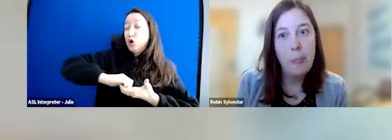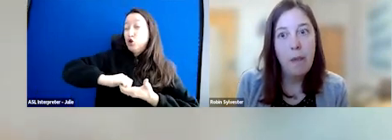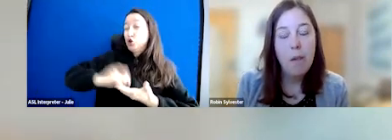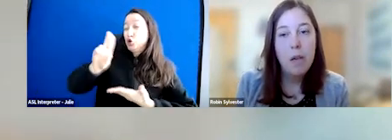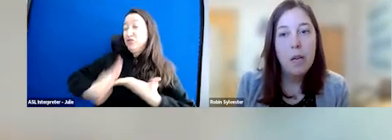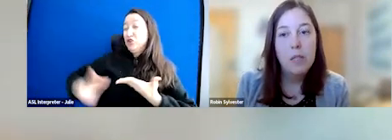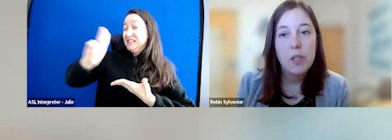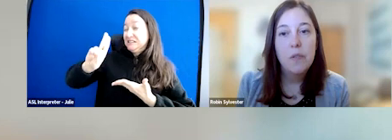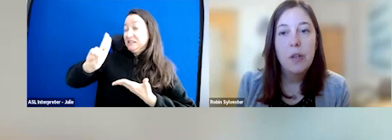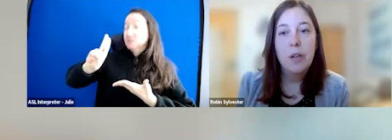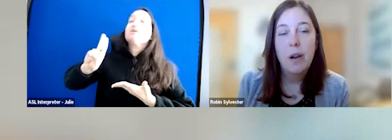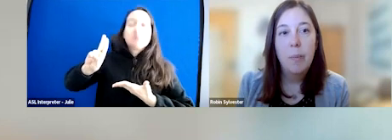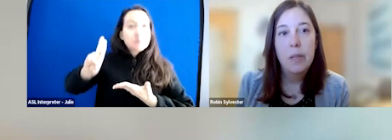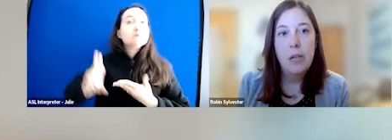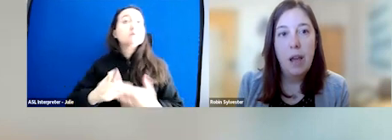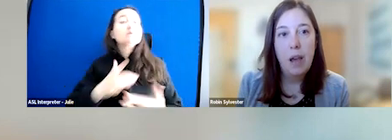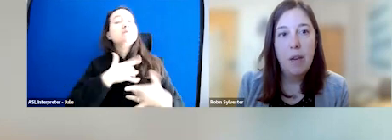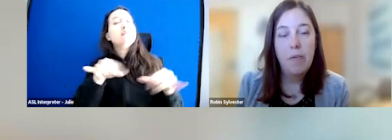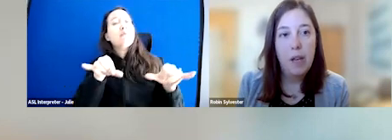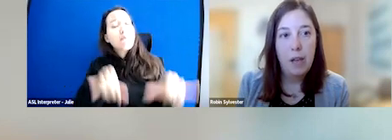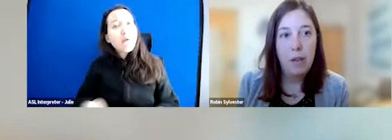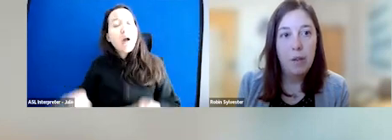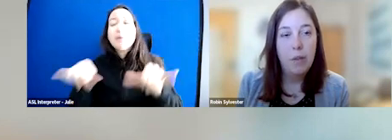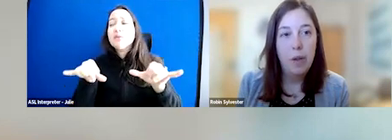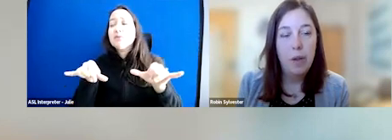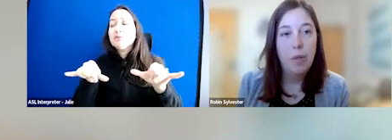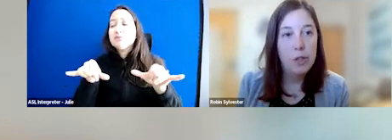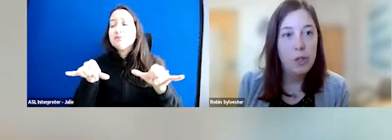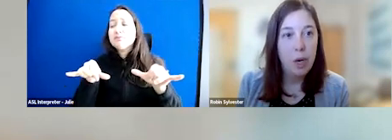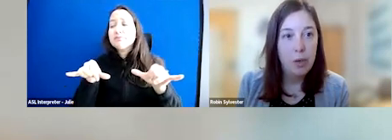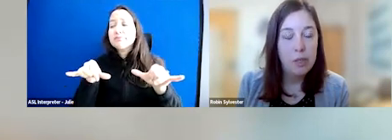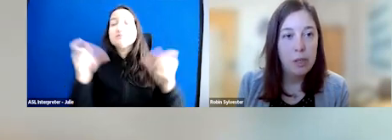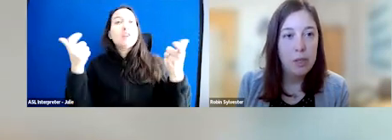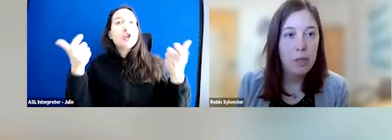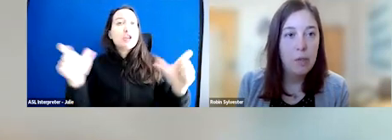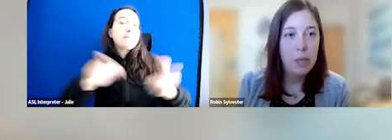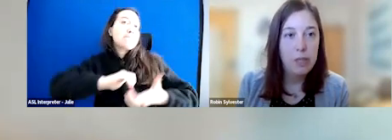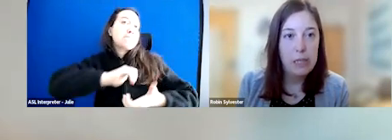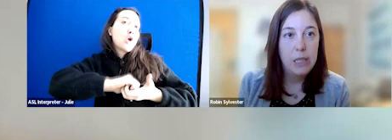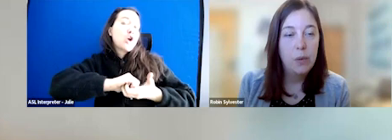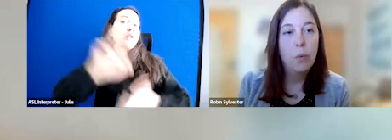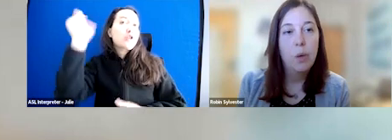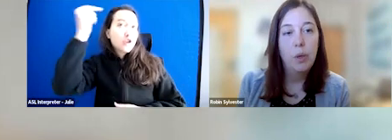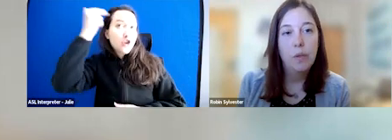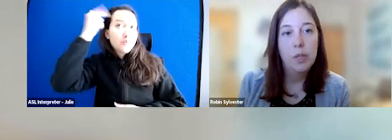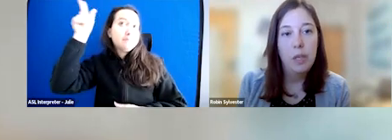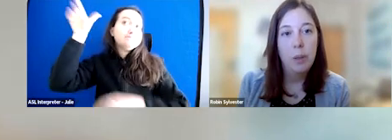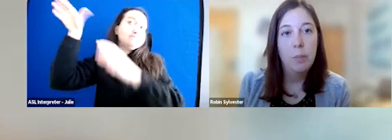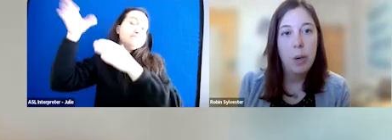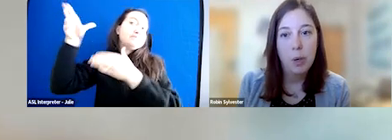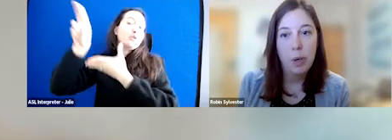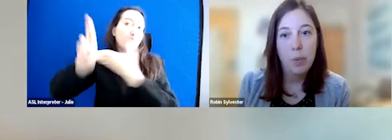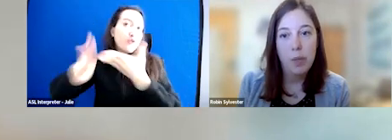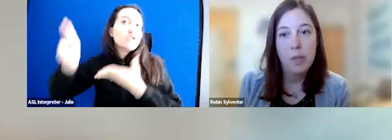university. It's also very common to have a larger partner, such as a government entity or a